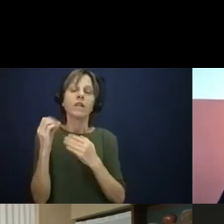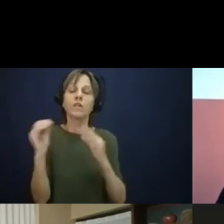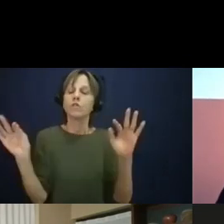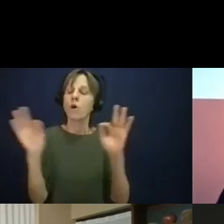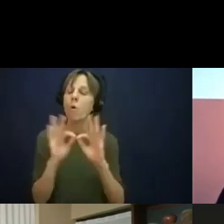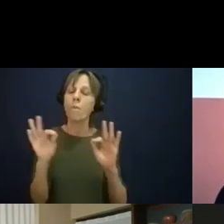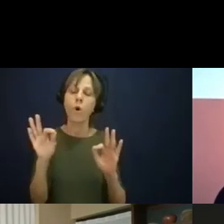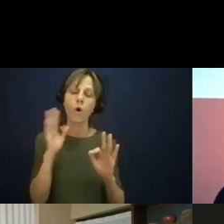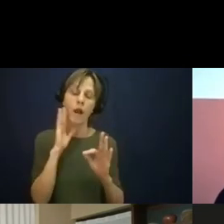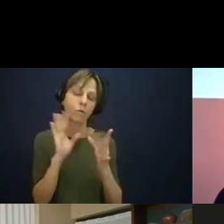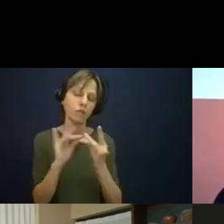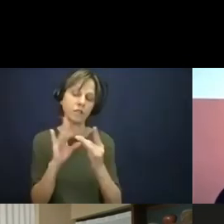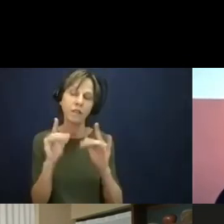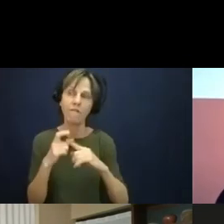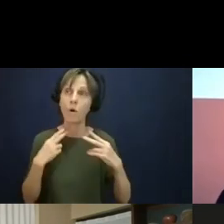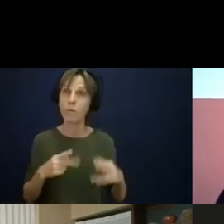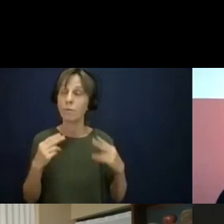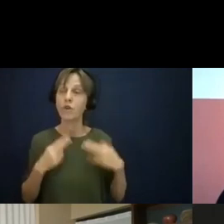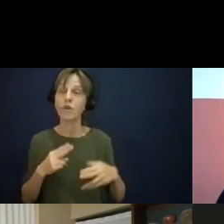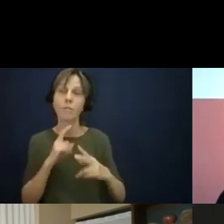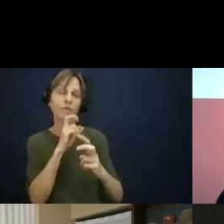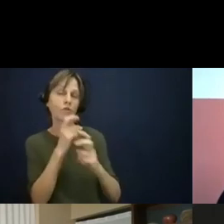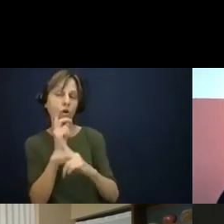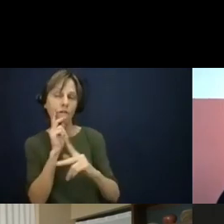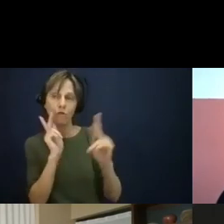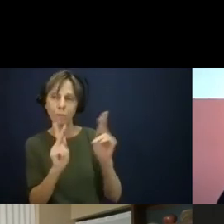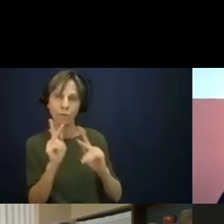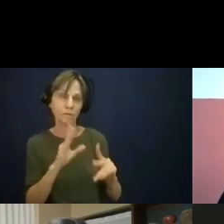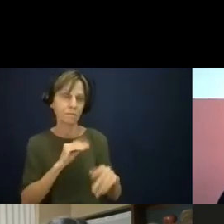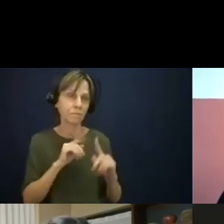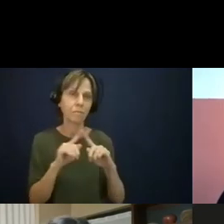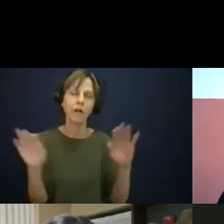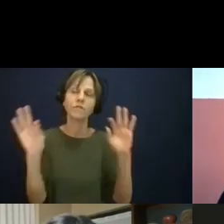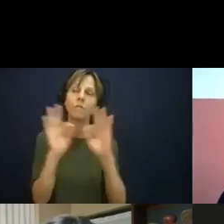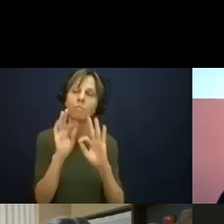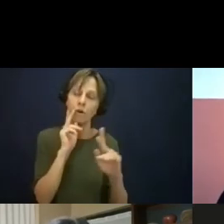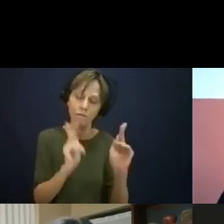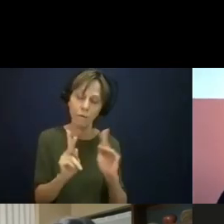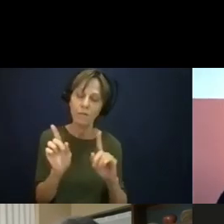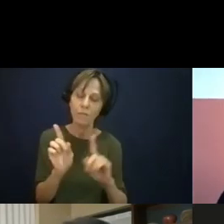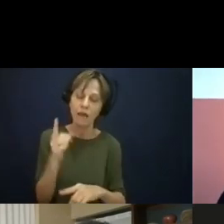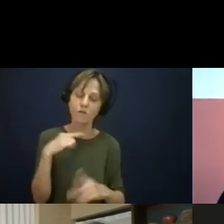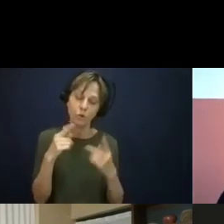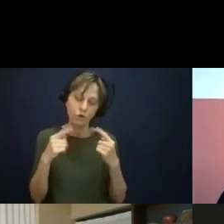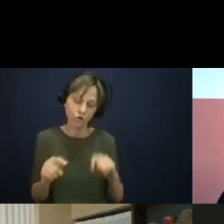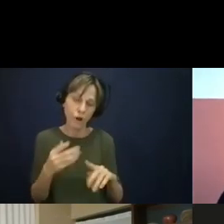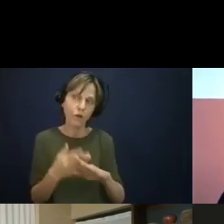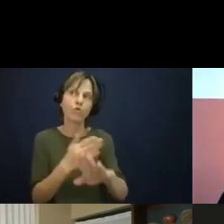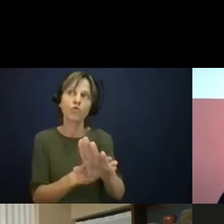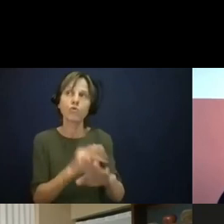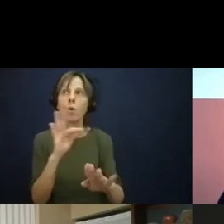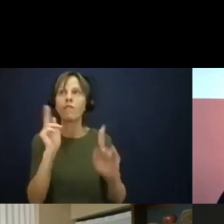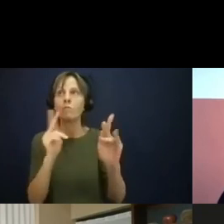just gonna say from human to human, it's a hard thing for people to digest, but it's an important thing for people to digest as we're trying to grow. And if people want